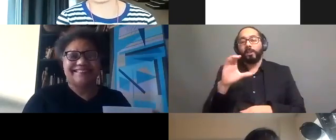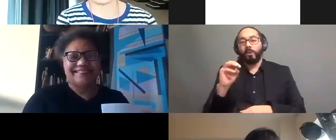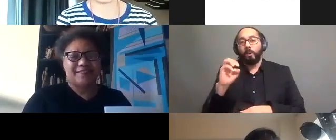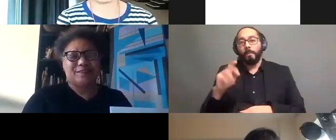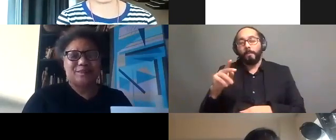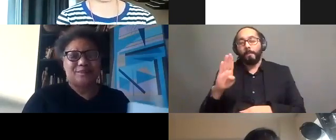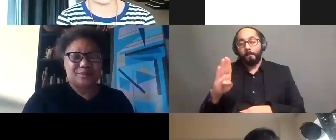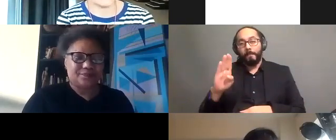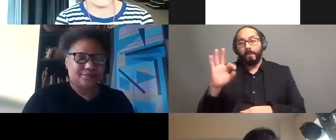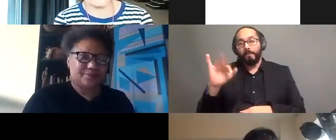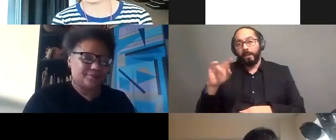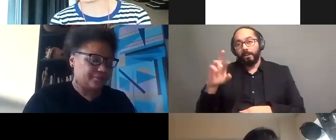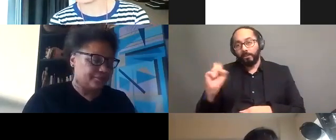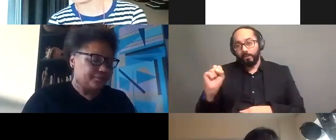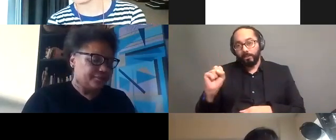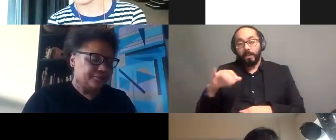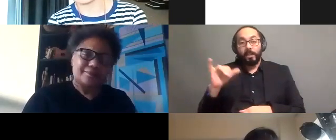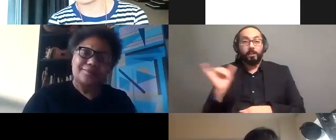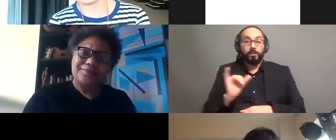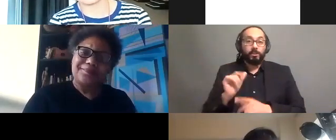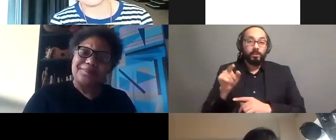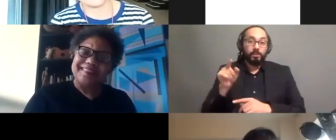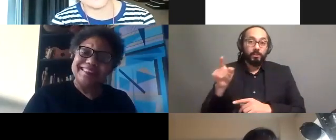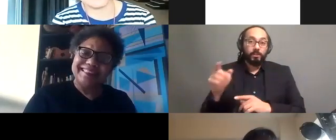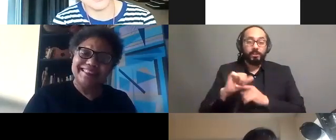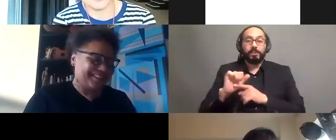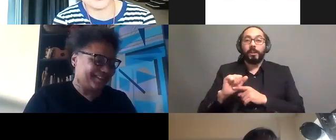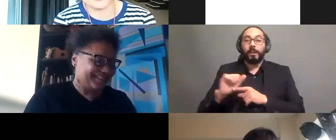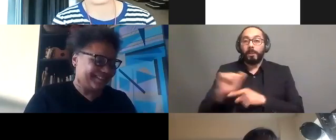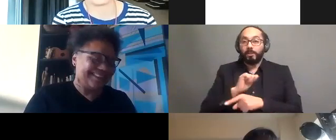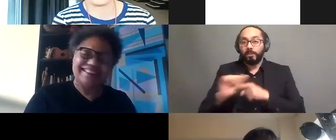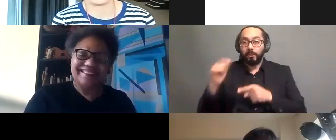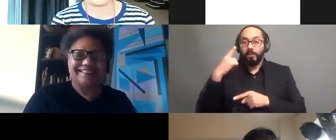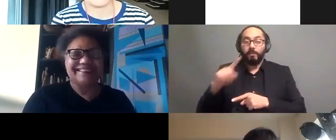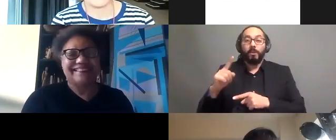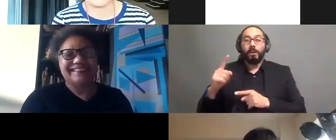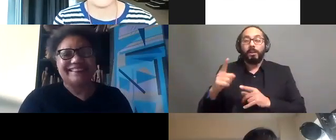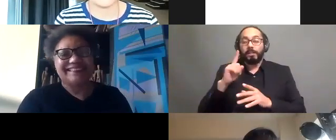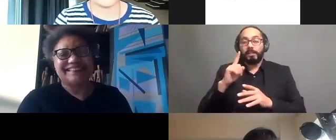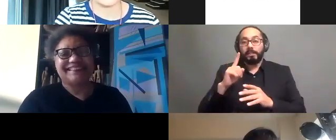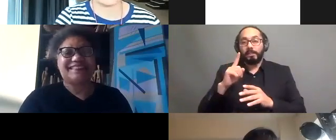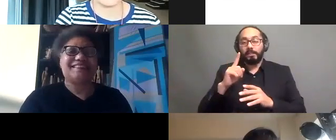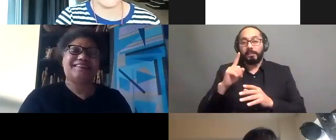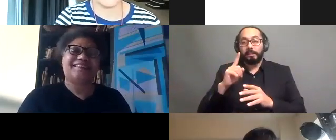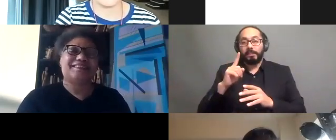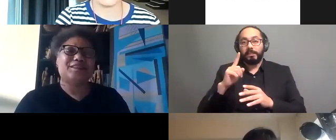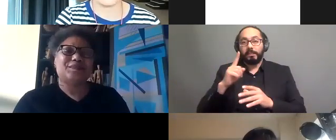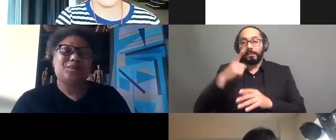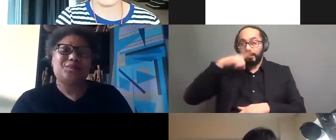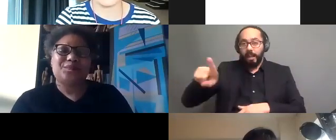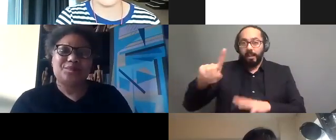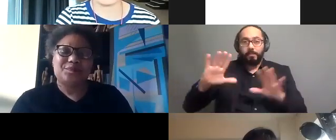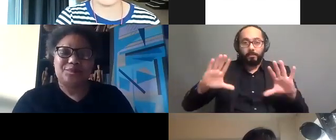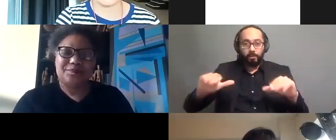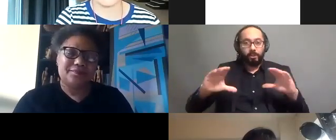holistic practitioner of traditional Thai massage. Mountain Duets is a ceremony illustrated